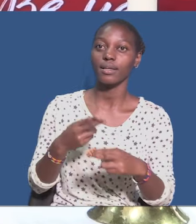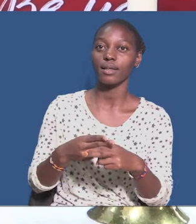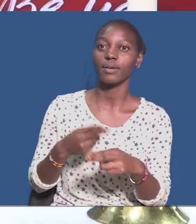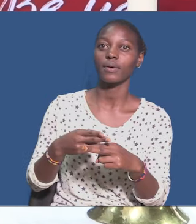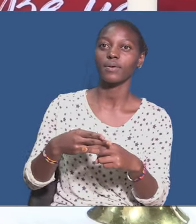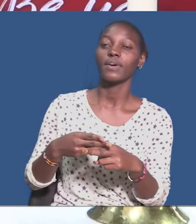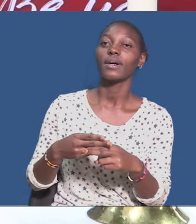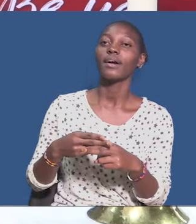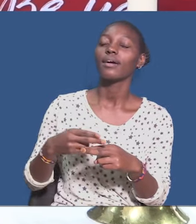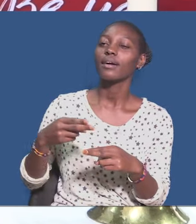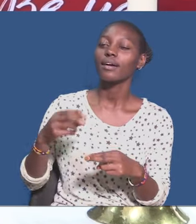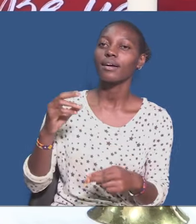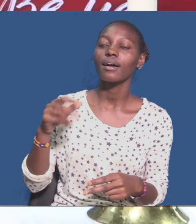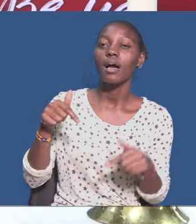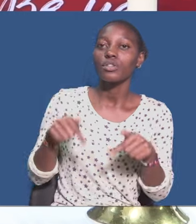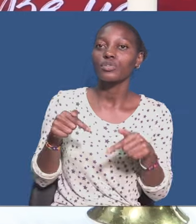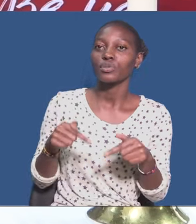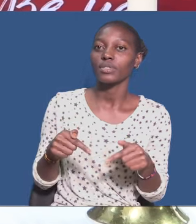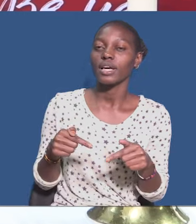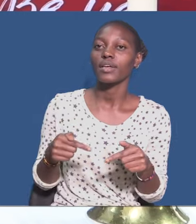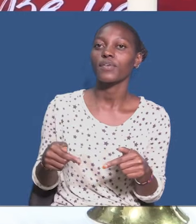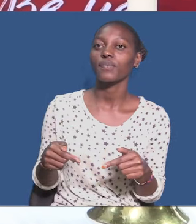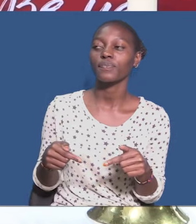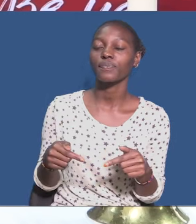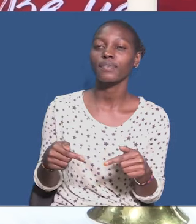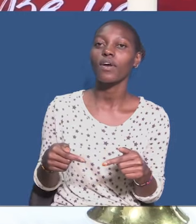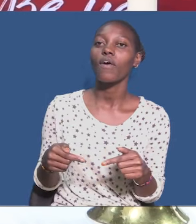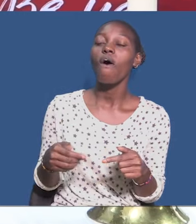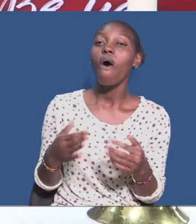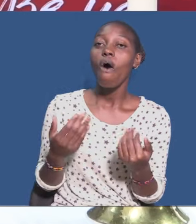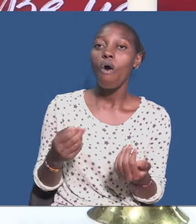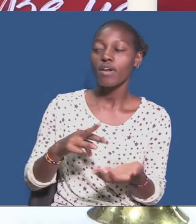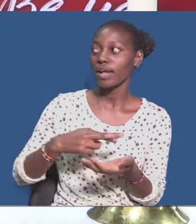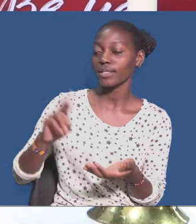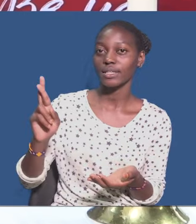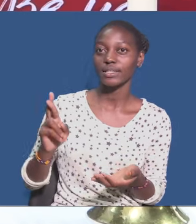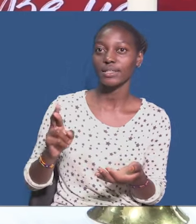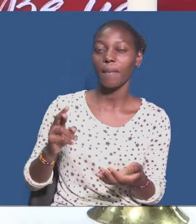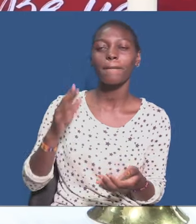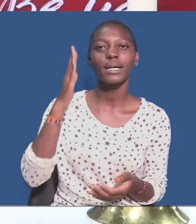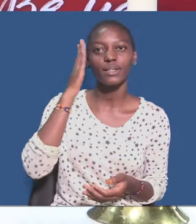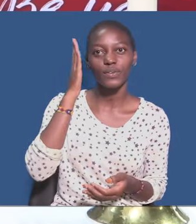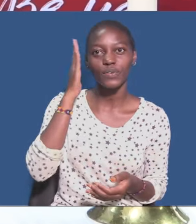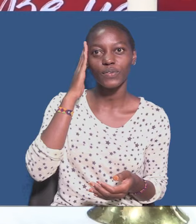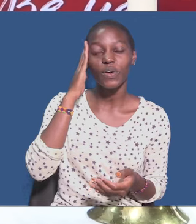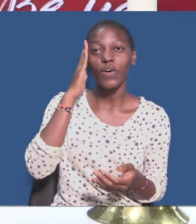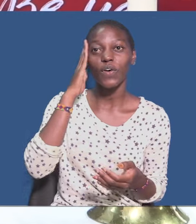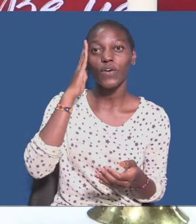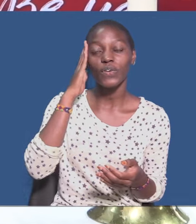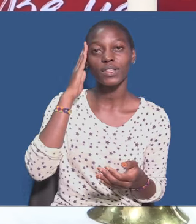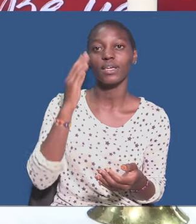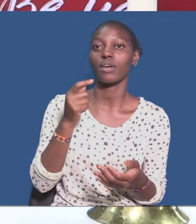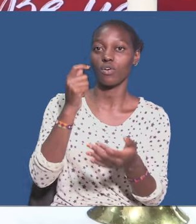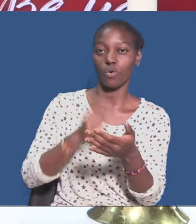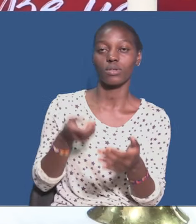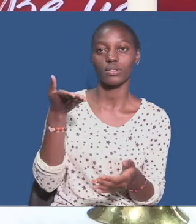is Claudius, and today we wind up on righteousness by reflecting on the cost